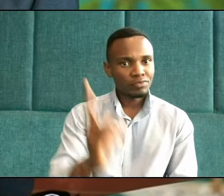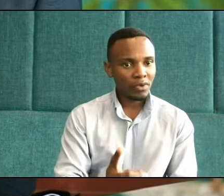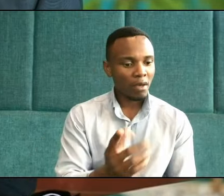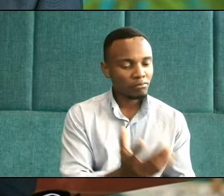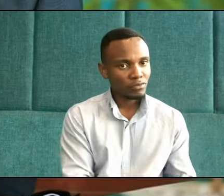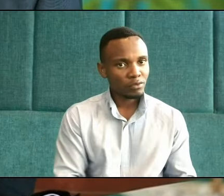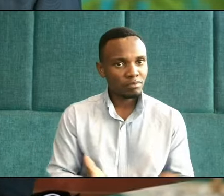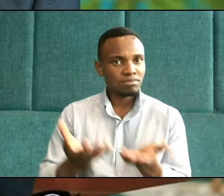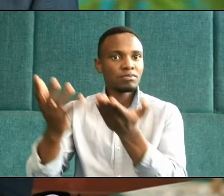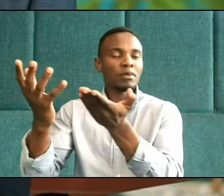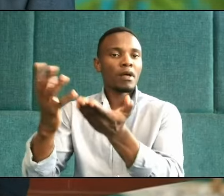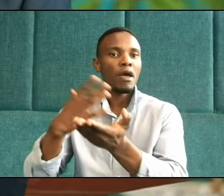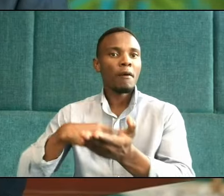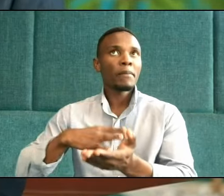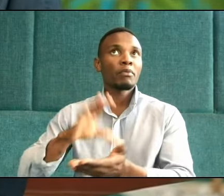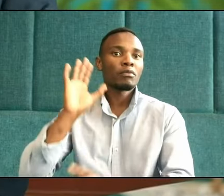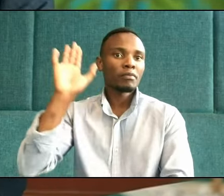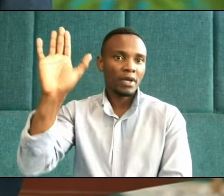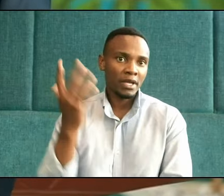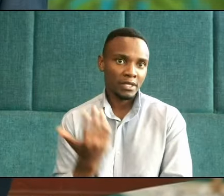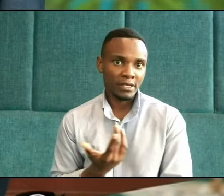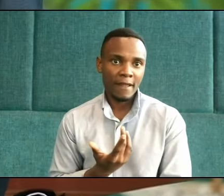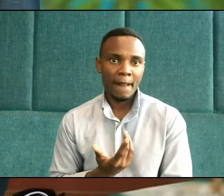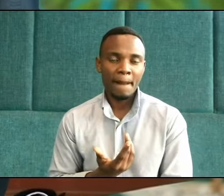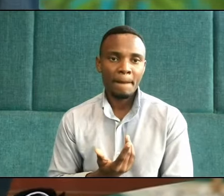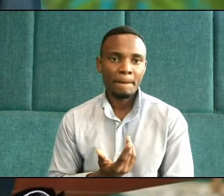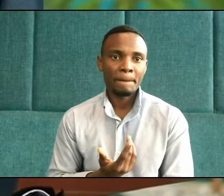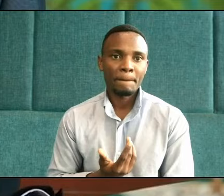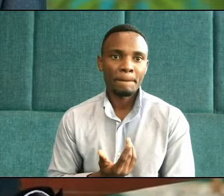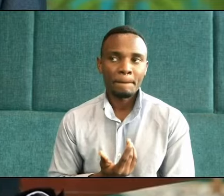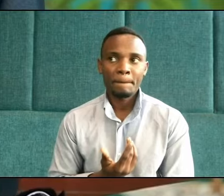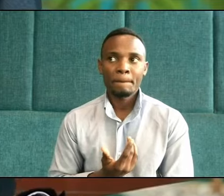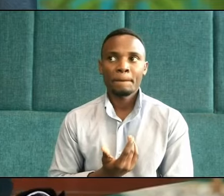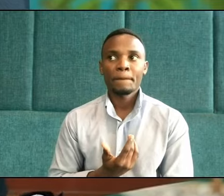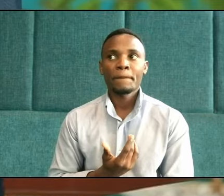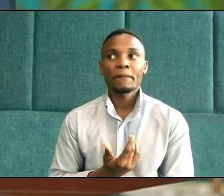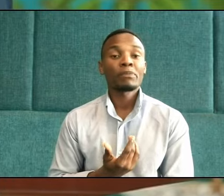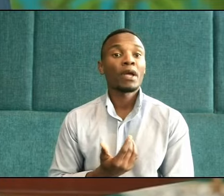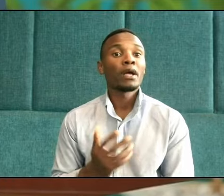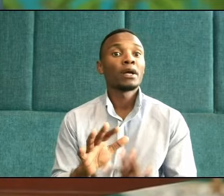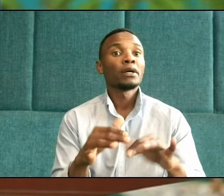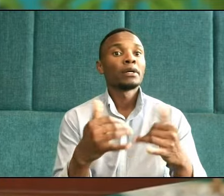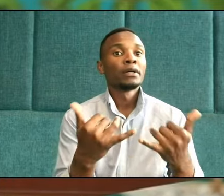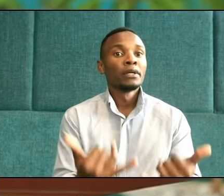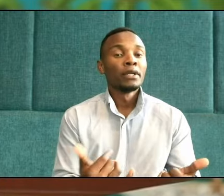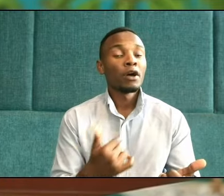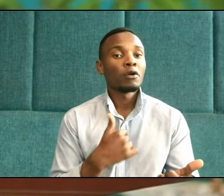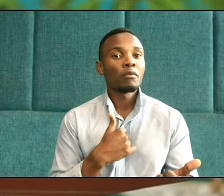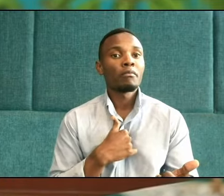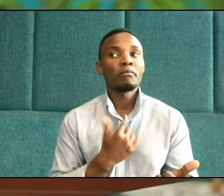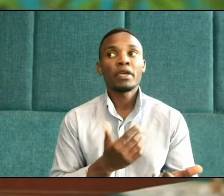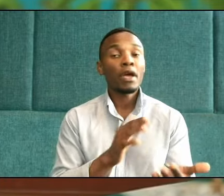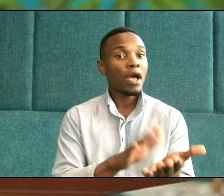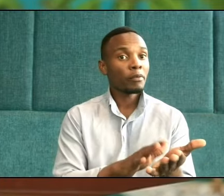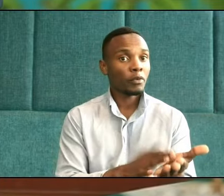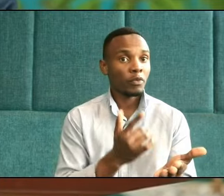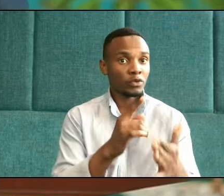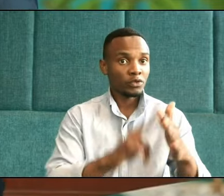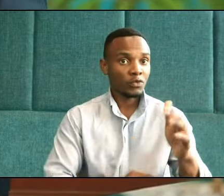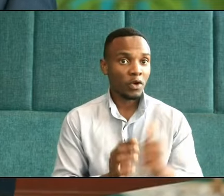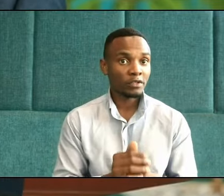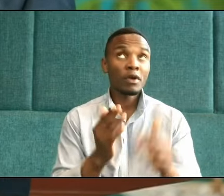his people are with him or to be with him in glory. Now may I propose that God has done